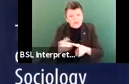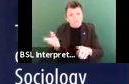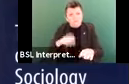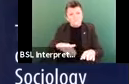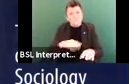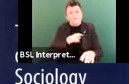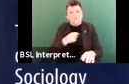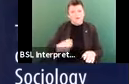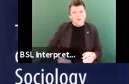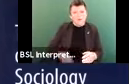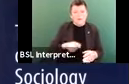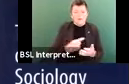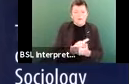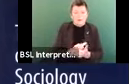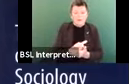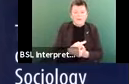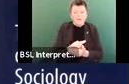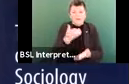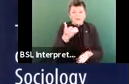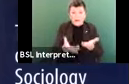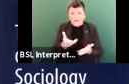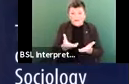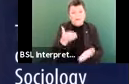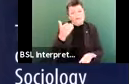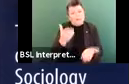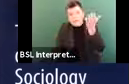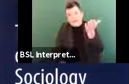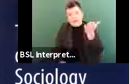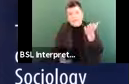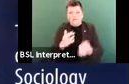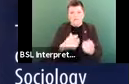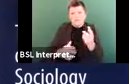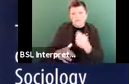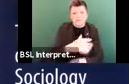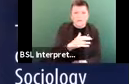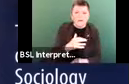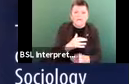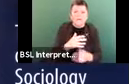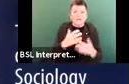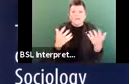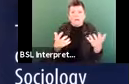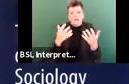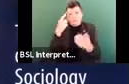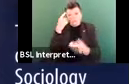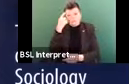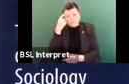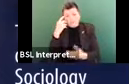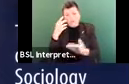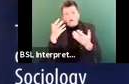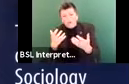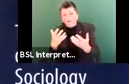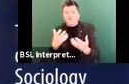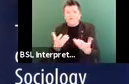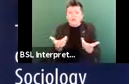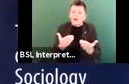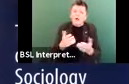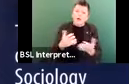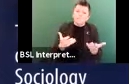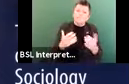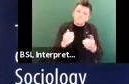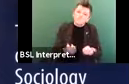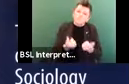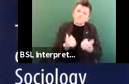unbalanced societies, the notion of modest wealth society, Xiao Kang